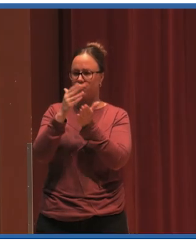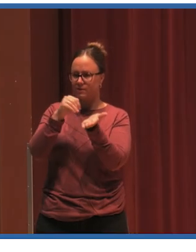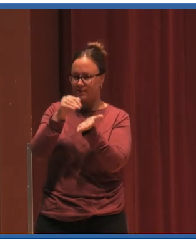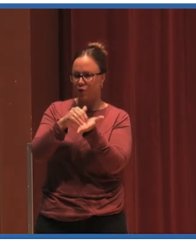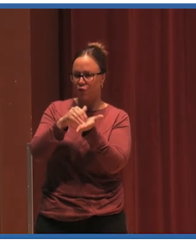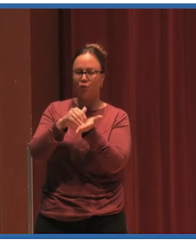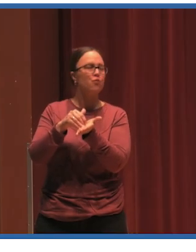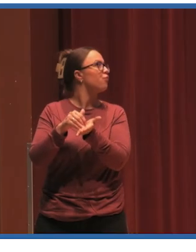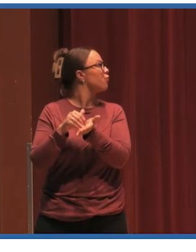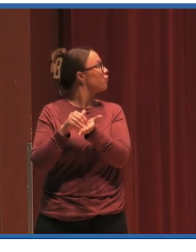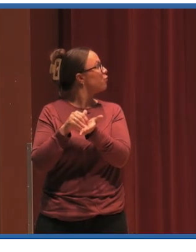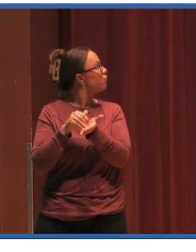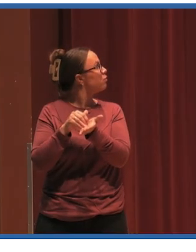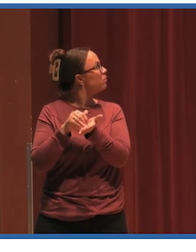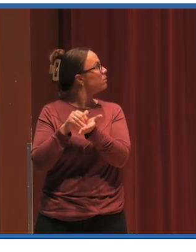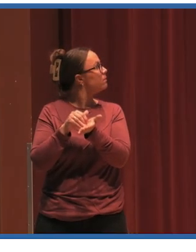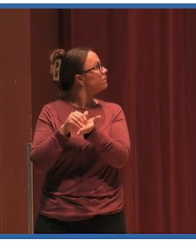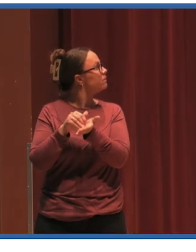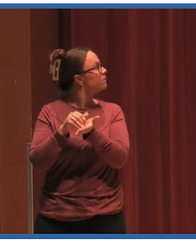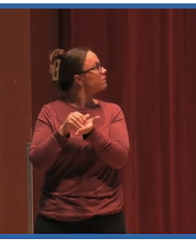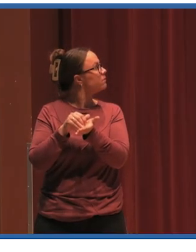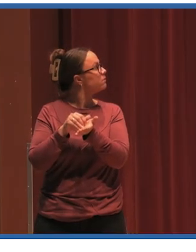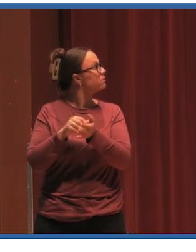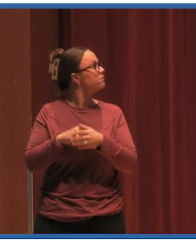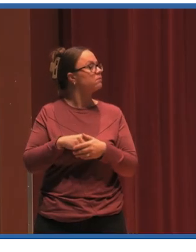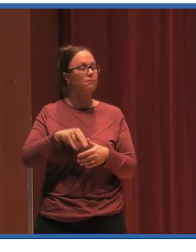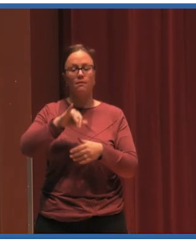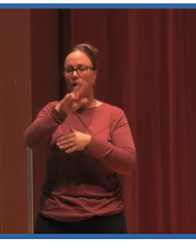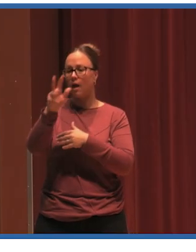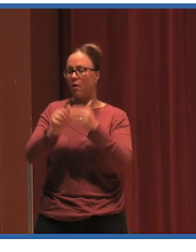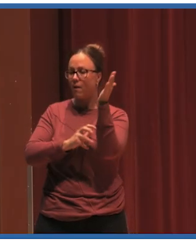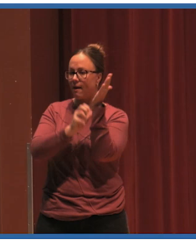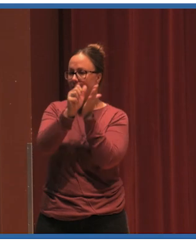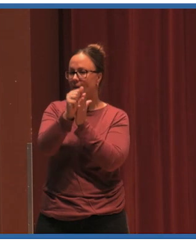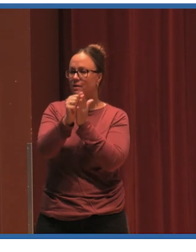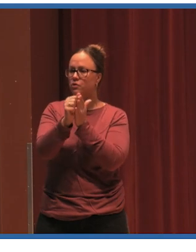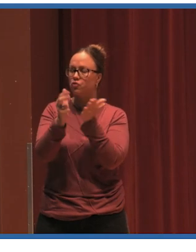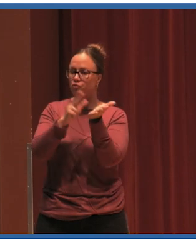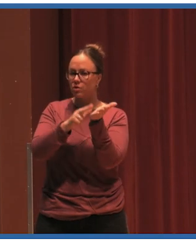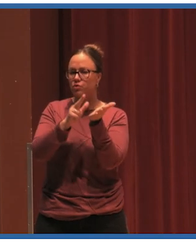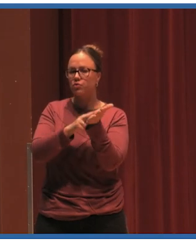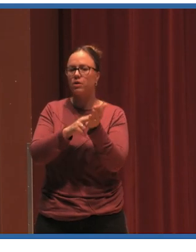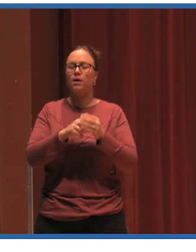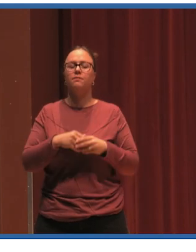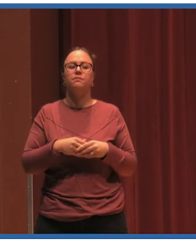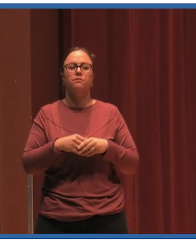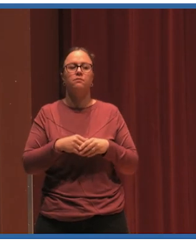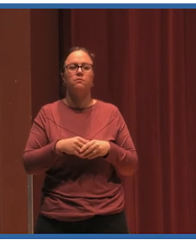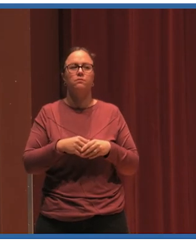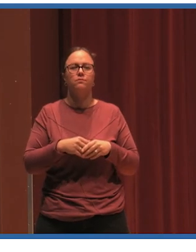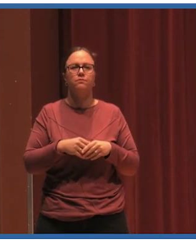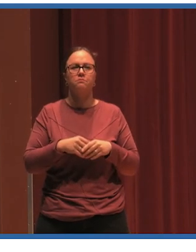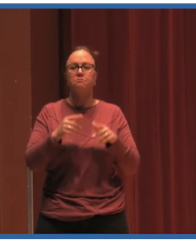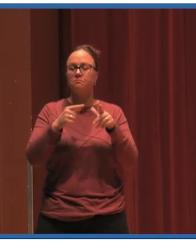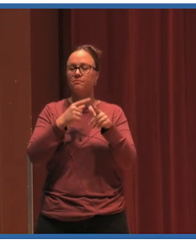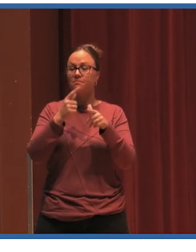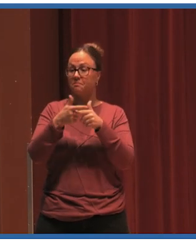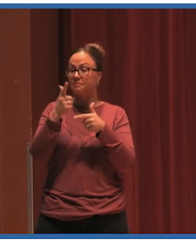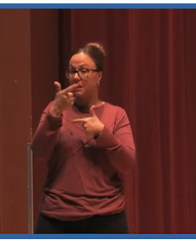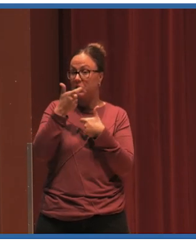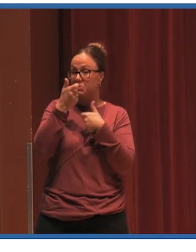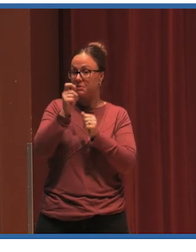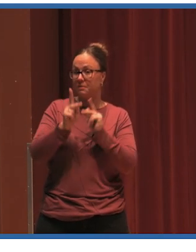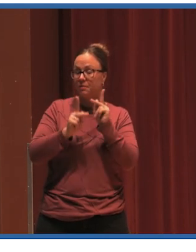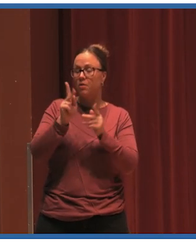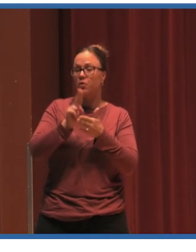NCI-designated cancer center in Iowa. The Iowa Cancer Registry. And then of particular interest to a lot of people are some